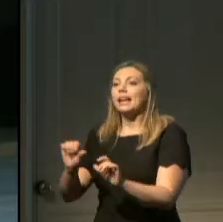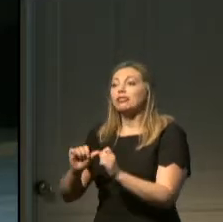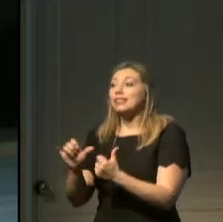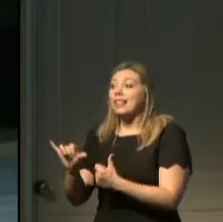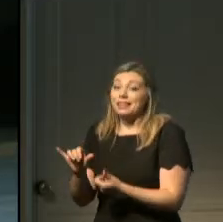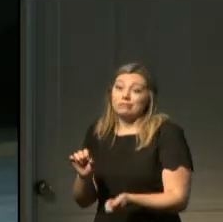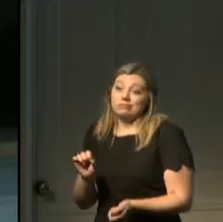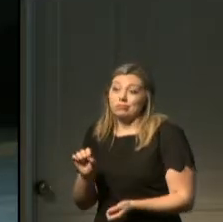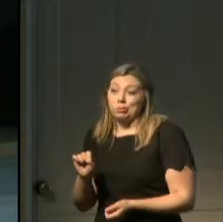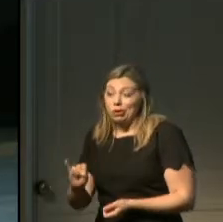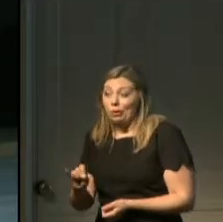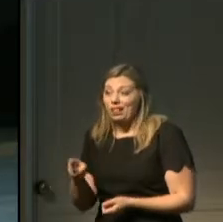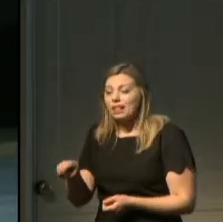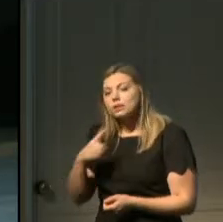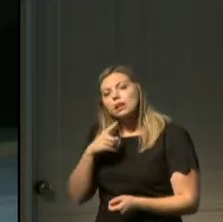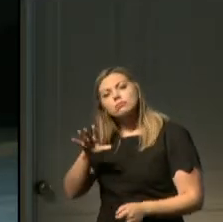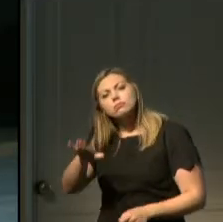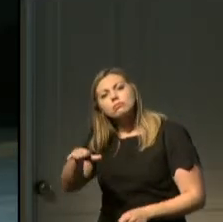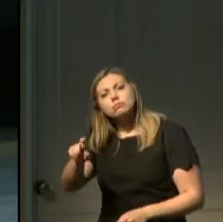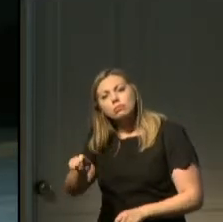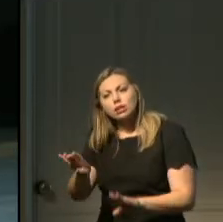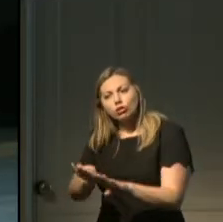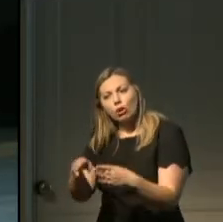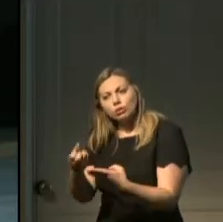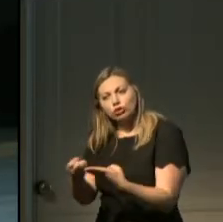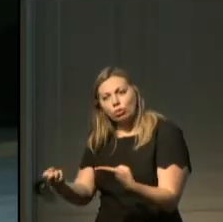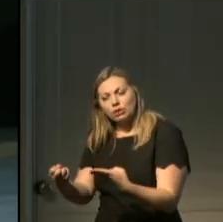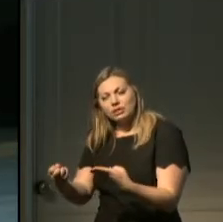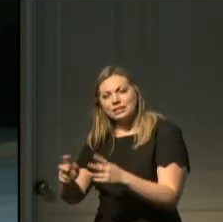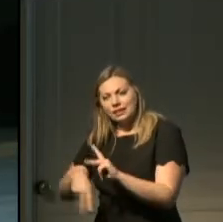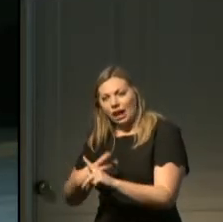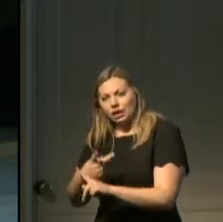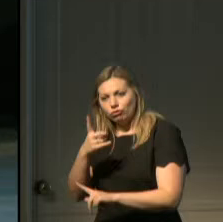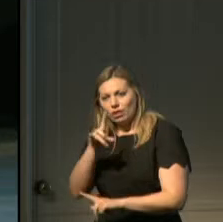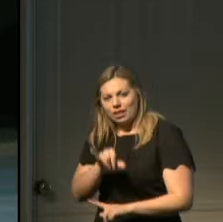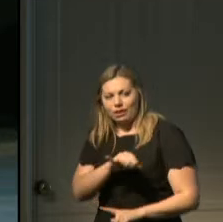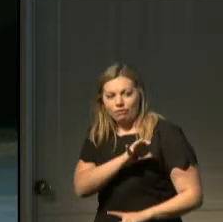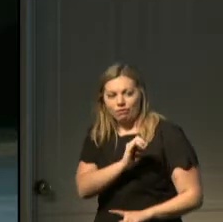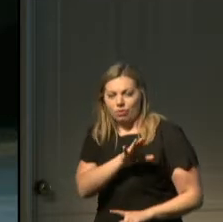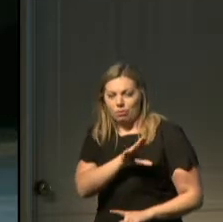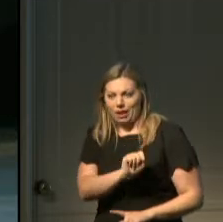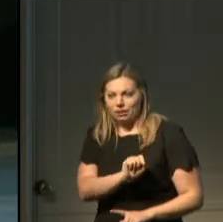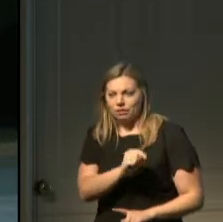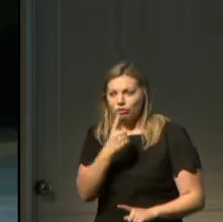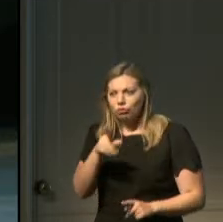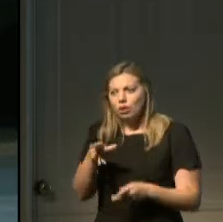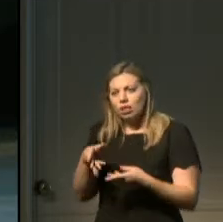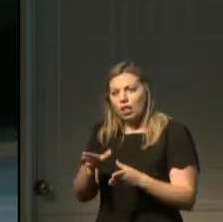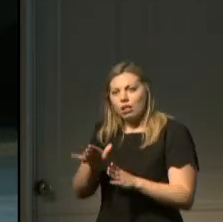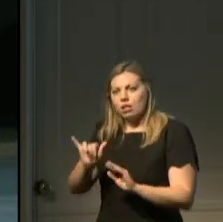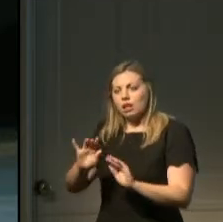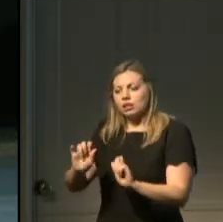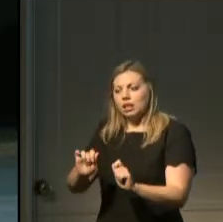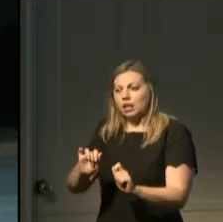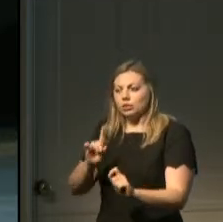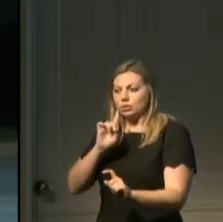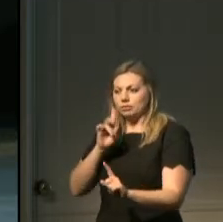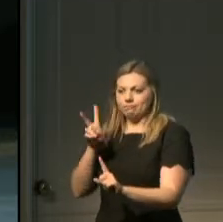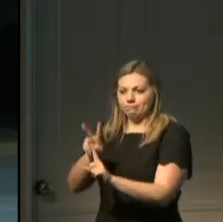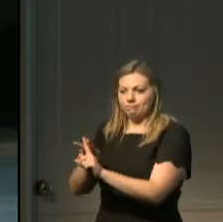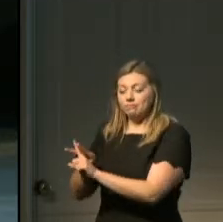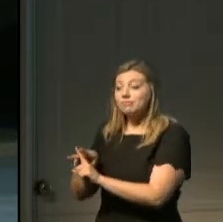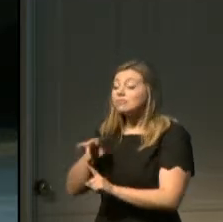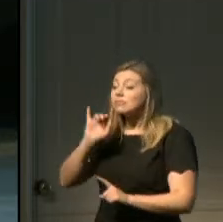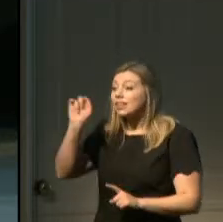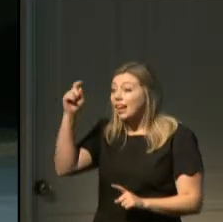maybe, who says we have to have an open source version of that format for it to be given to us. But governments,